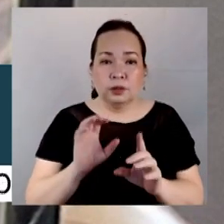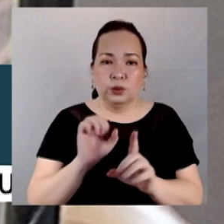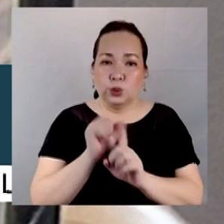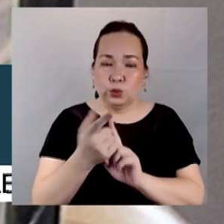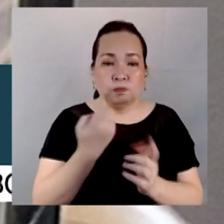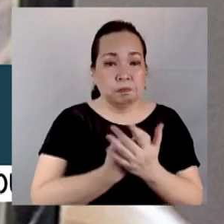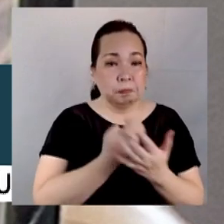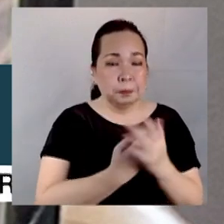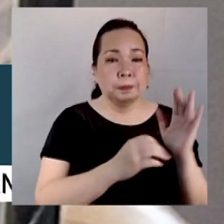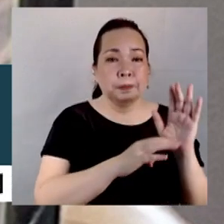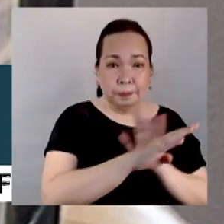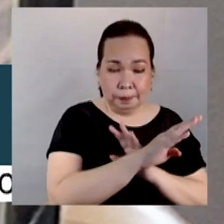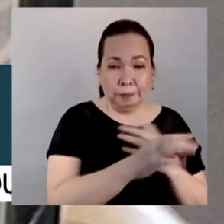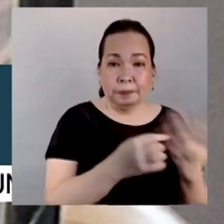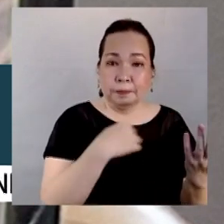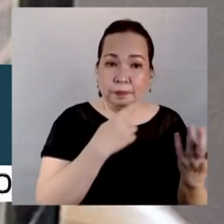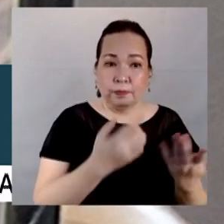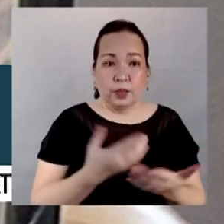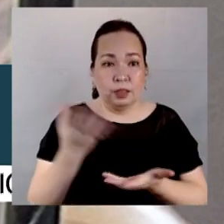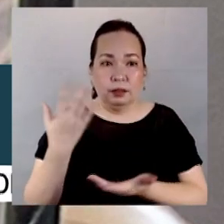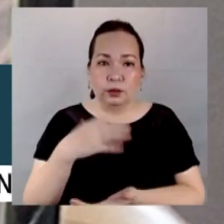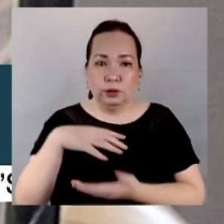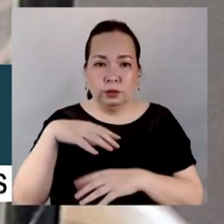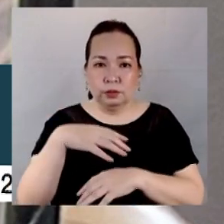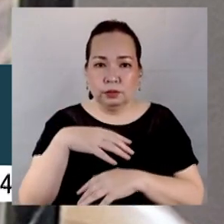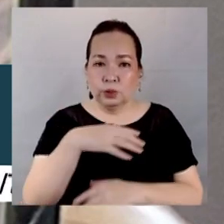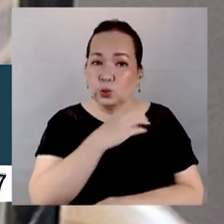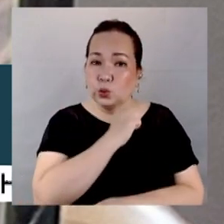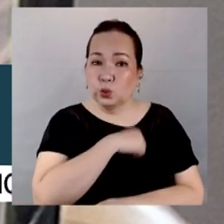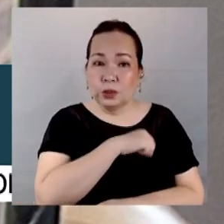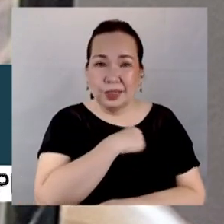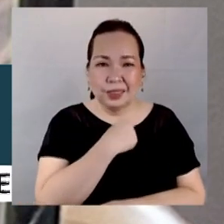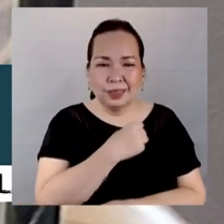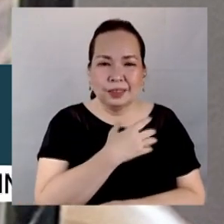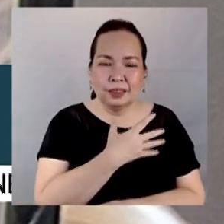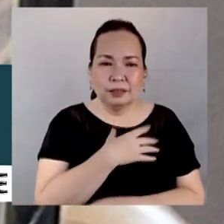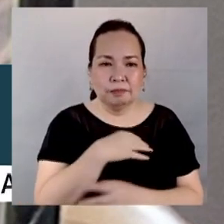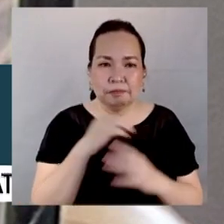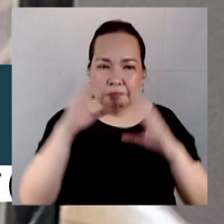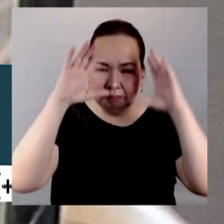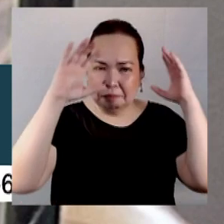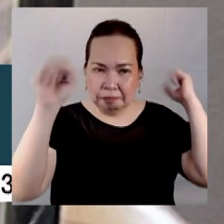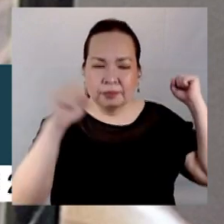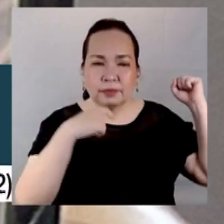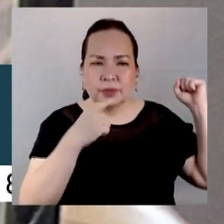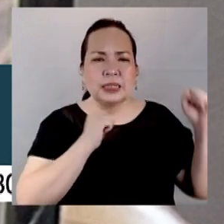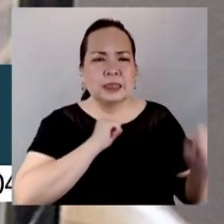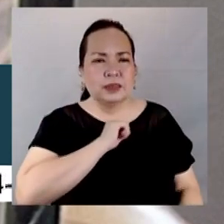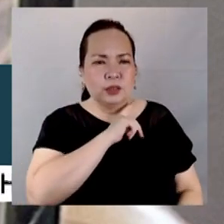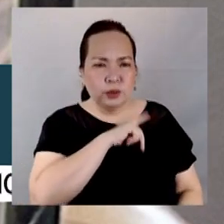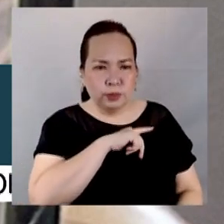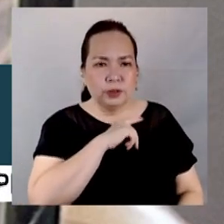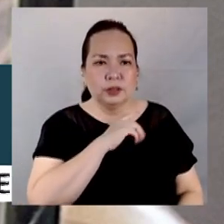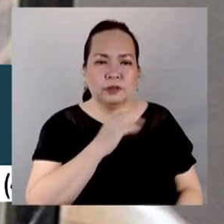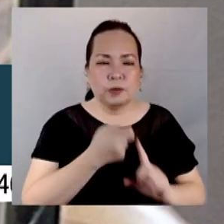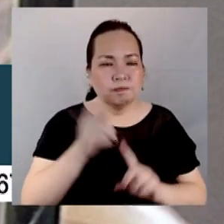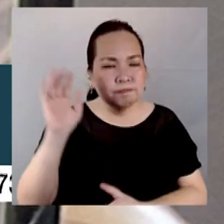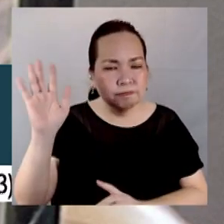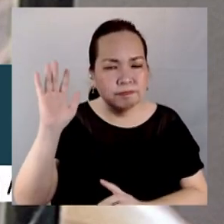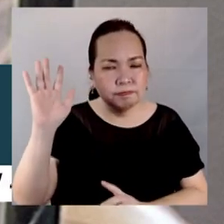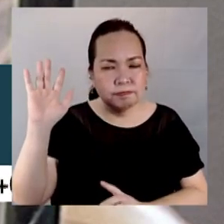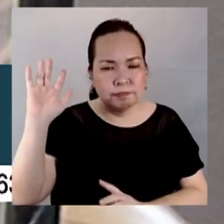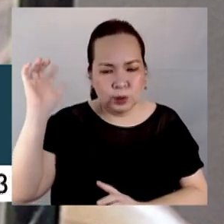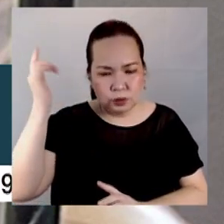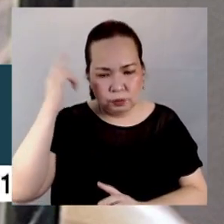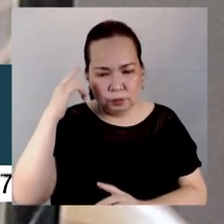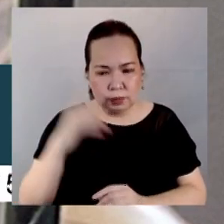Carmina, the Swedish ambassador, said that this is very much appreciated from her government. This discussion on